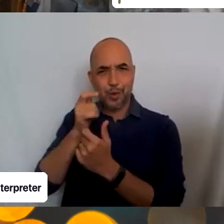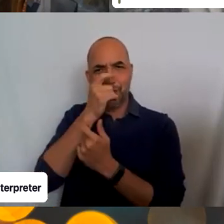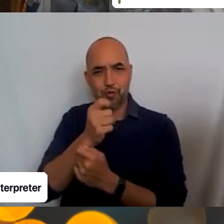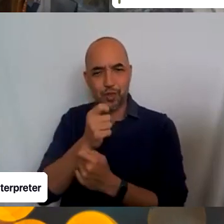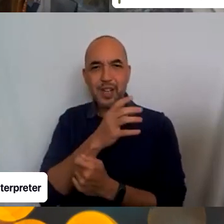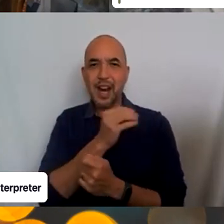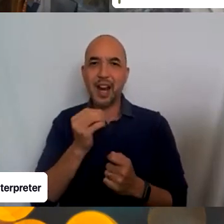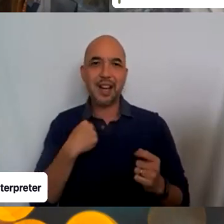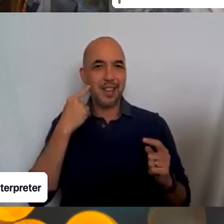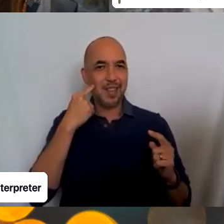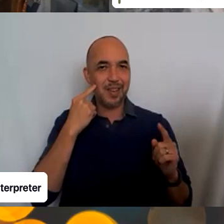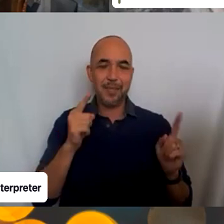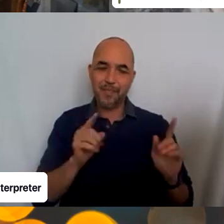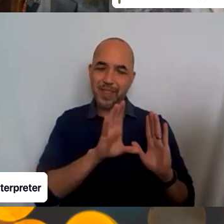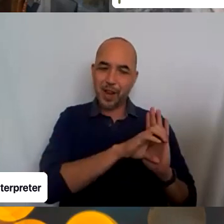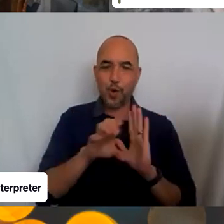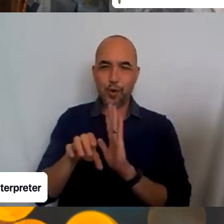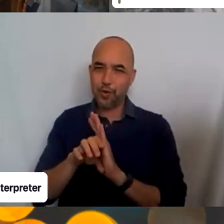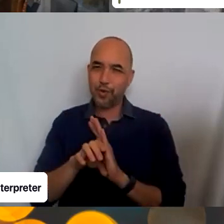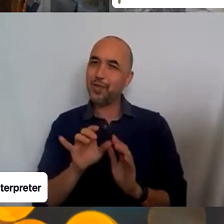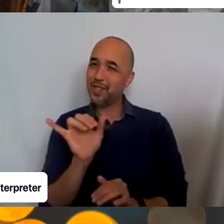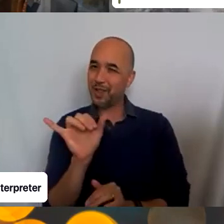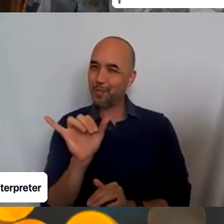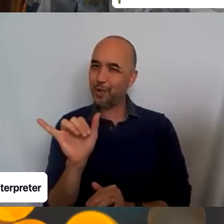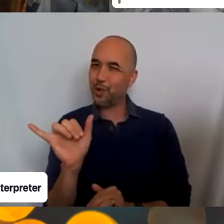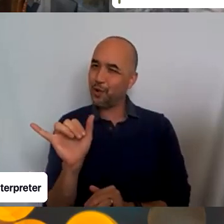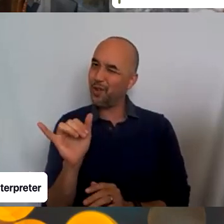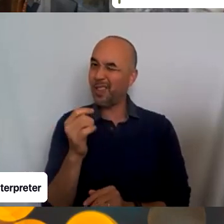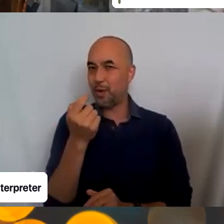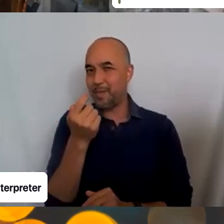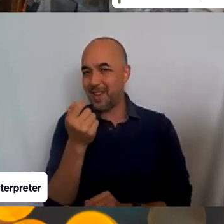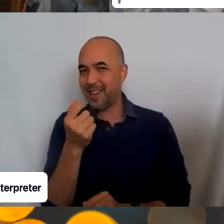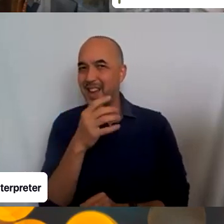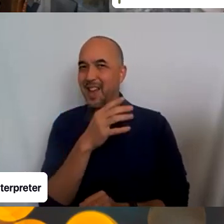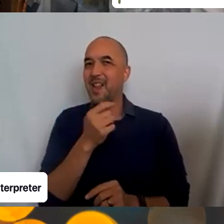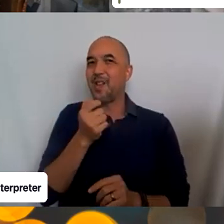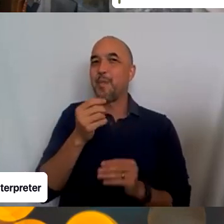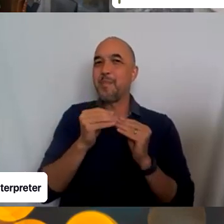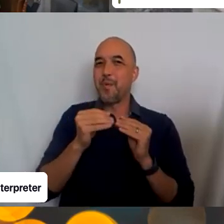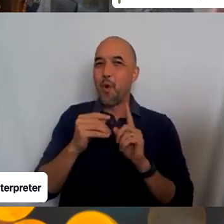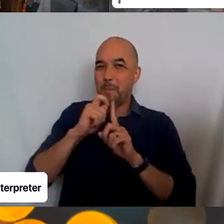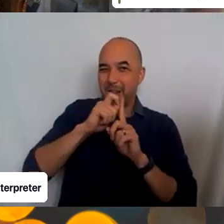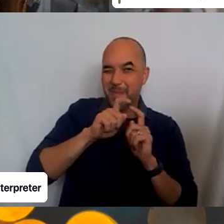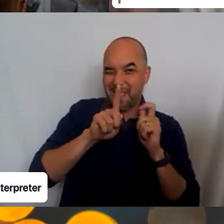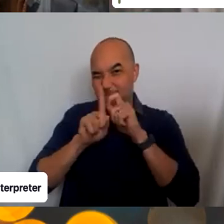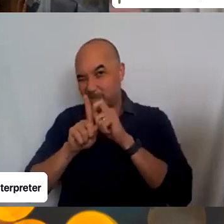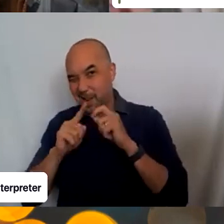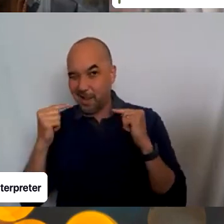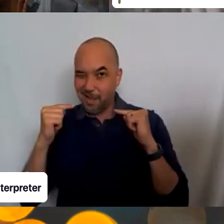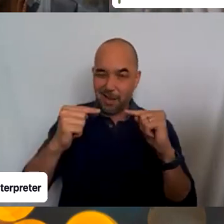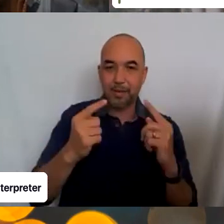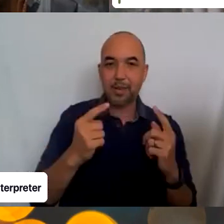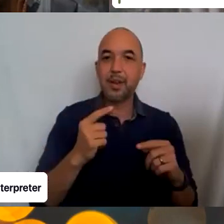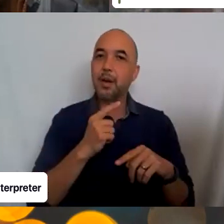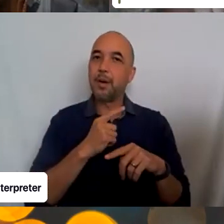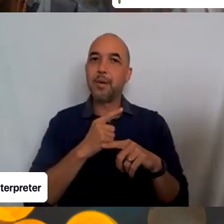are kind of, they're very similar in some respects. They're kind of digging at each other and bickering and stuff, but then they're obviously, of course,